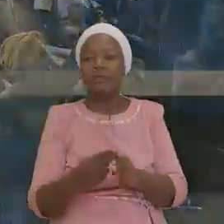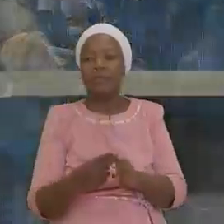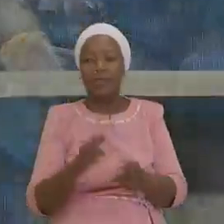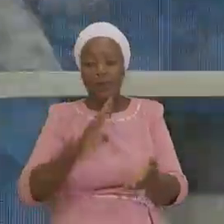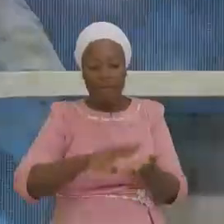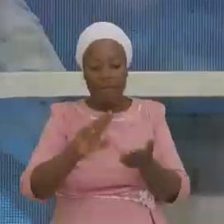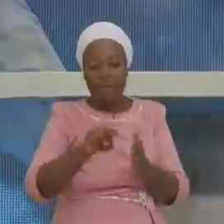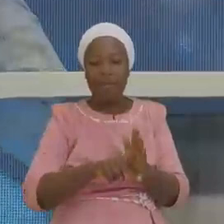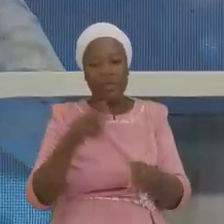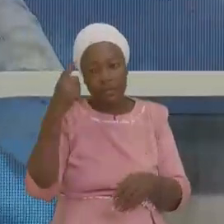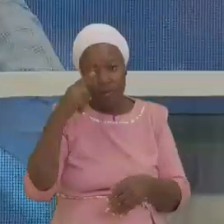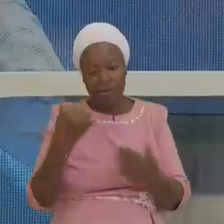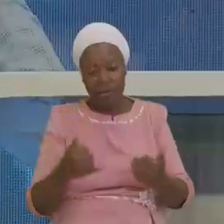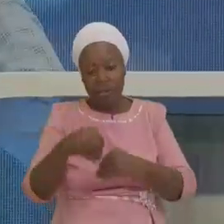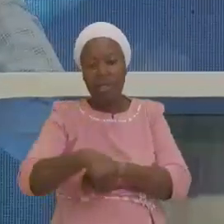Forgiveness for you tonight.